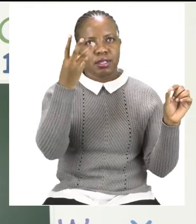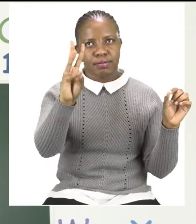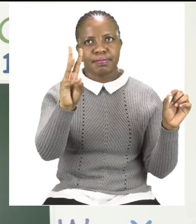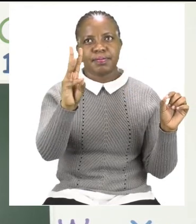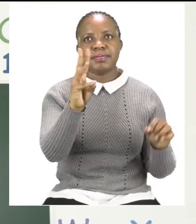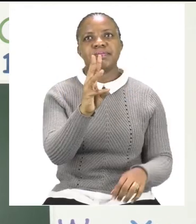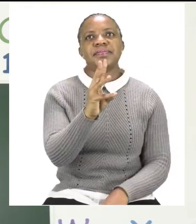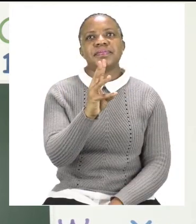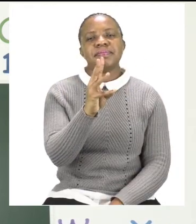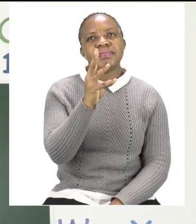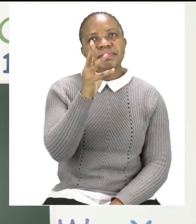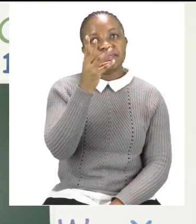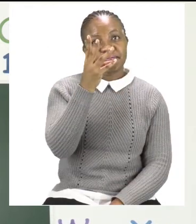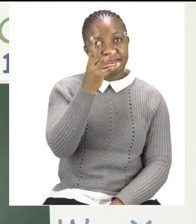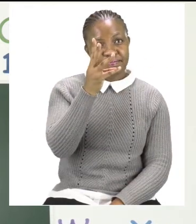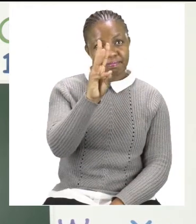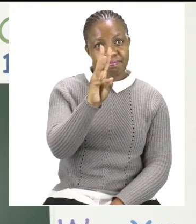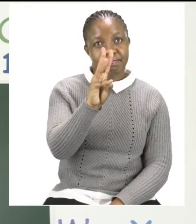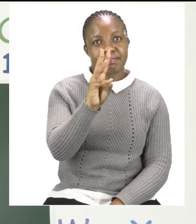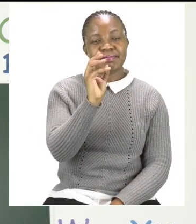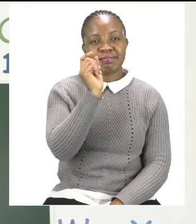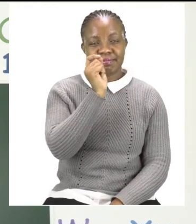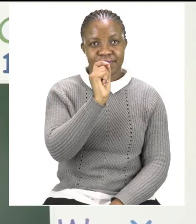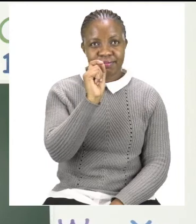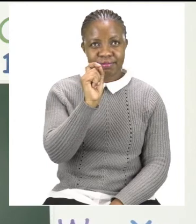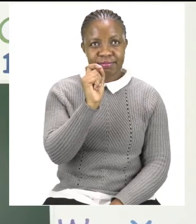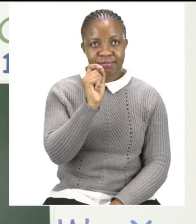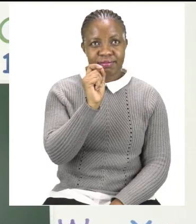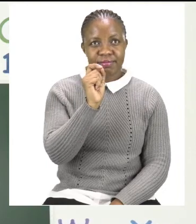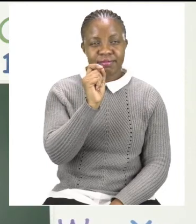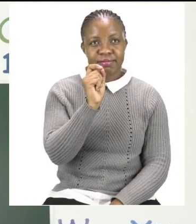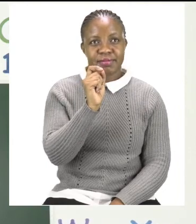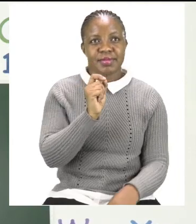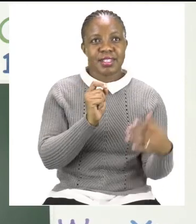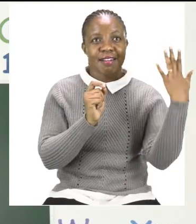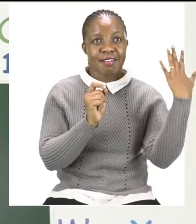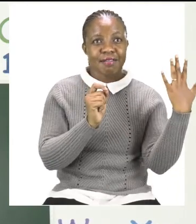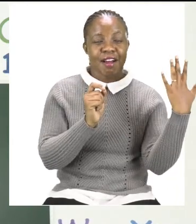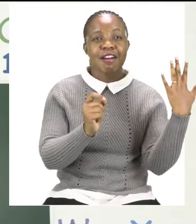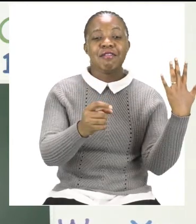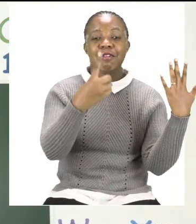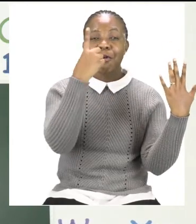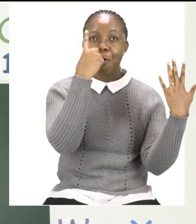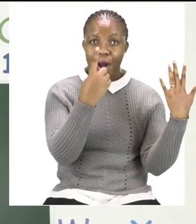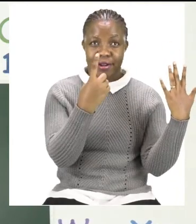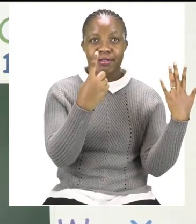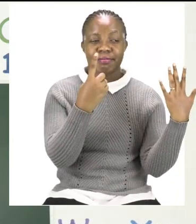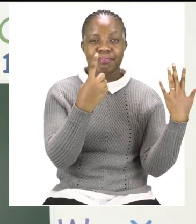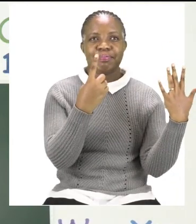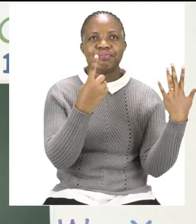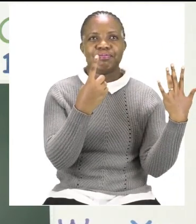good. Now I want you to try and start by saying 1 on the 5. Let's